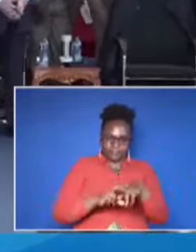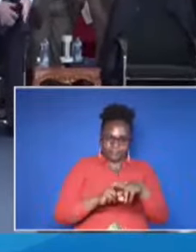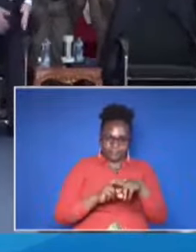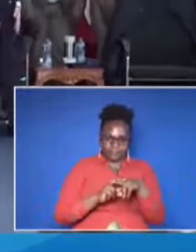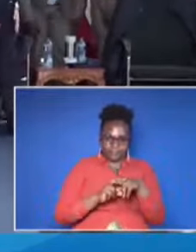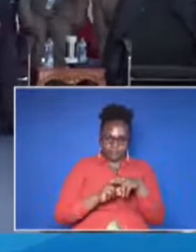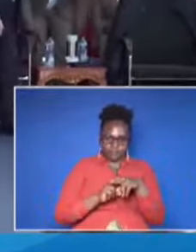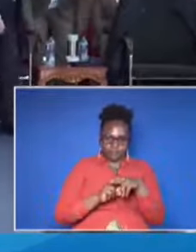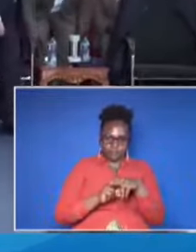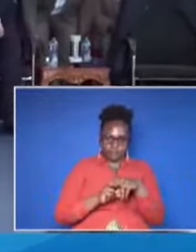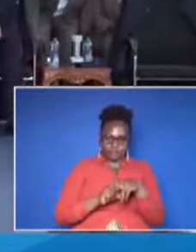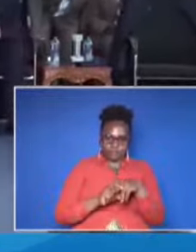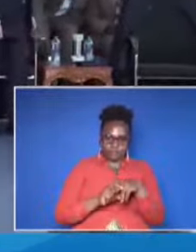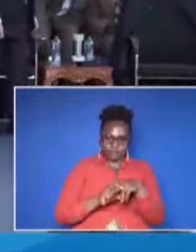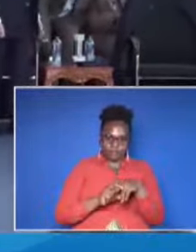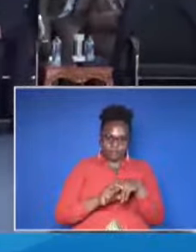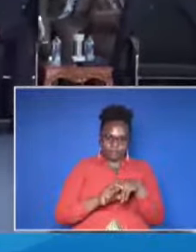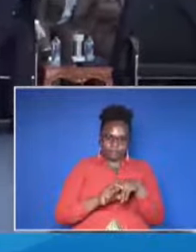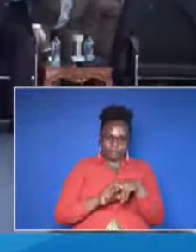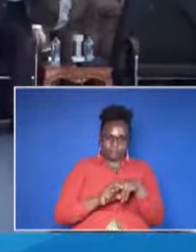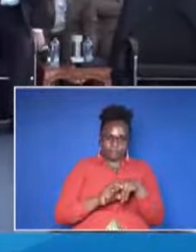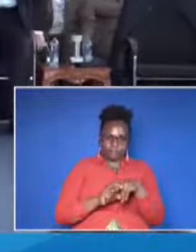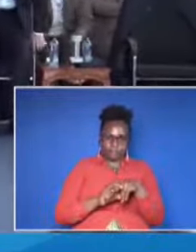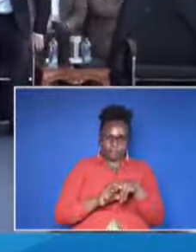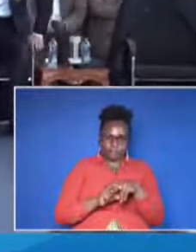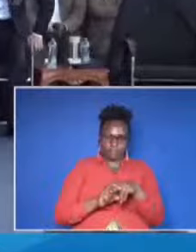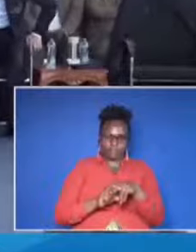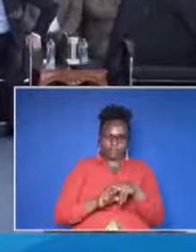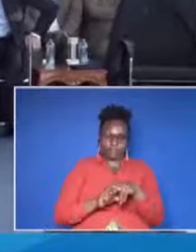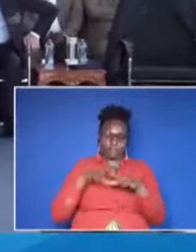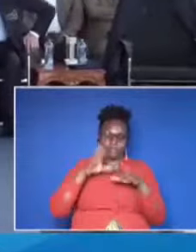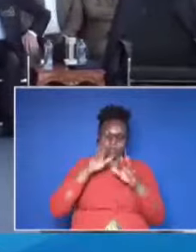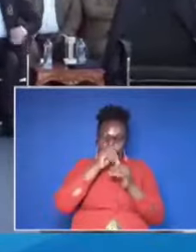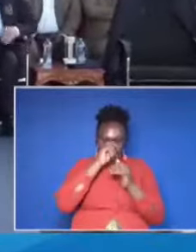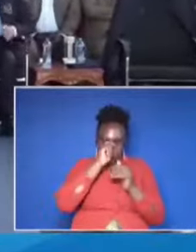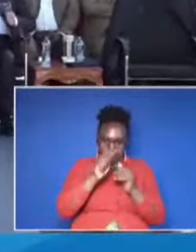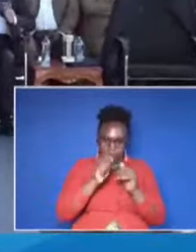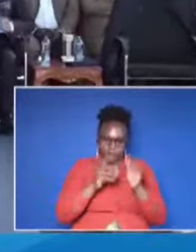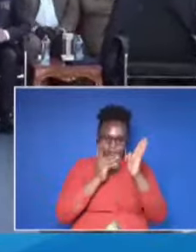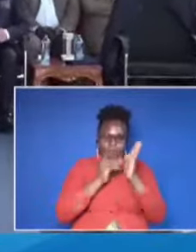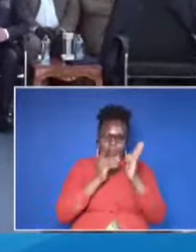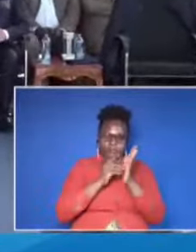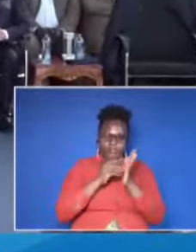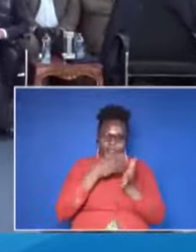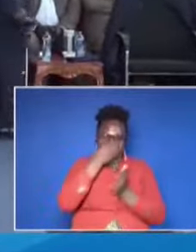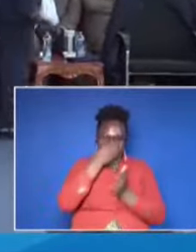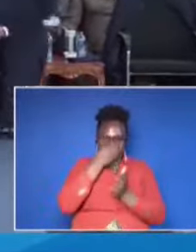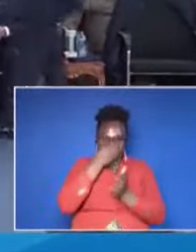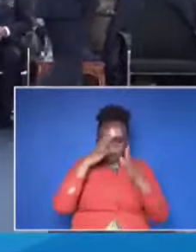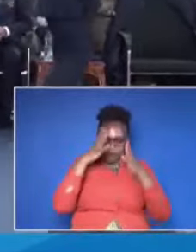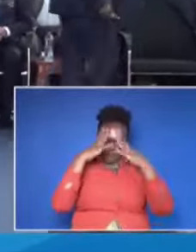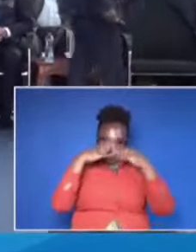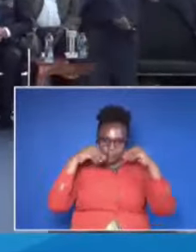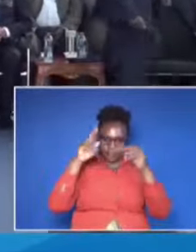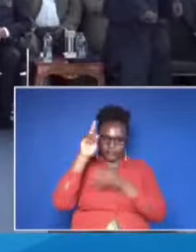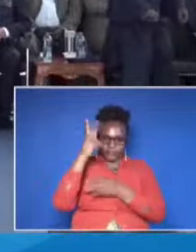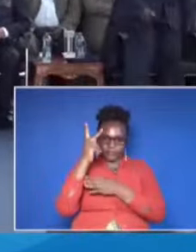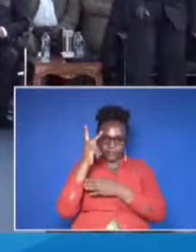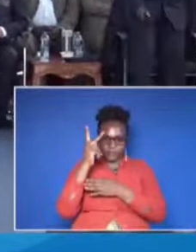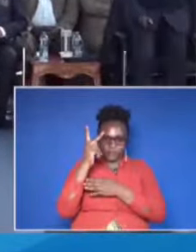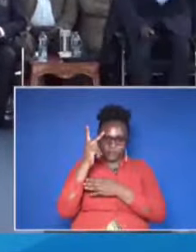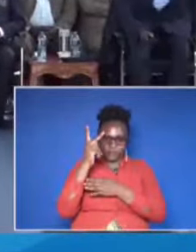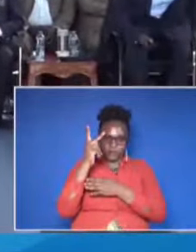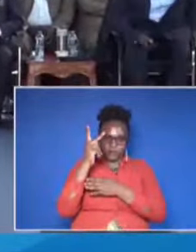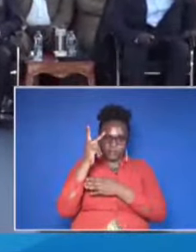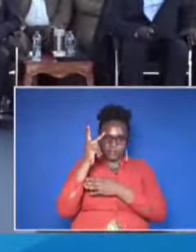thank you so much we may sit your Excellency Dr William Bruto president of the Republic of